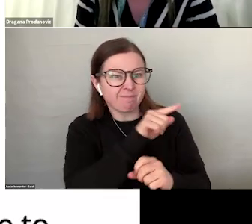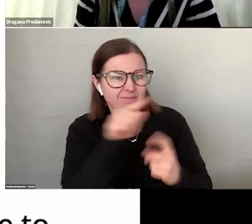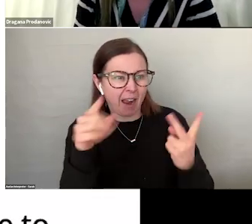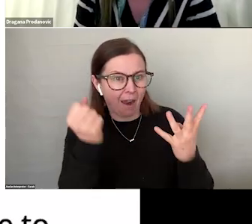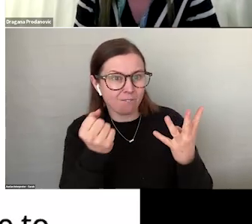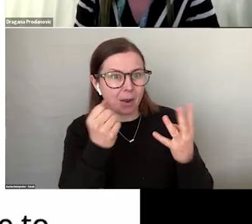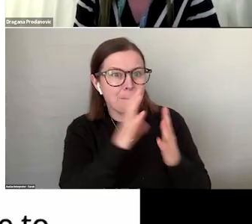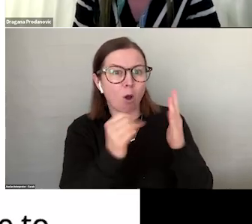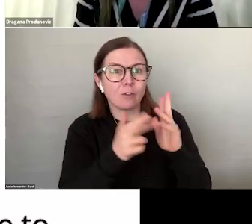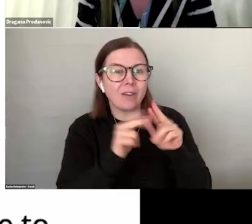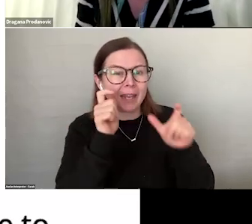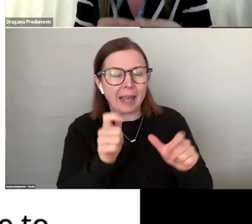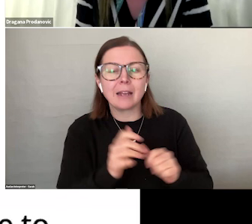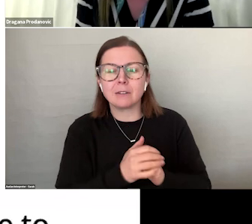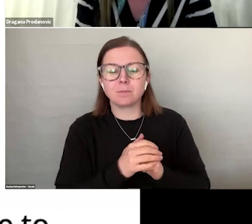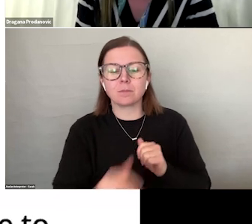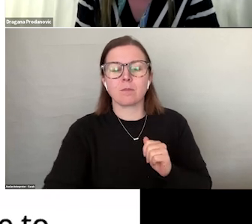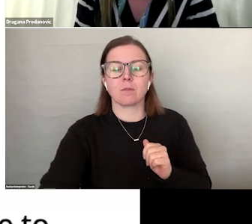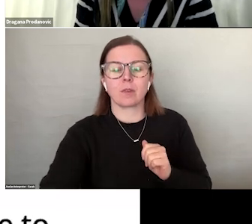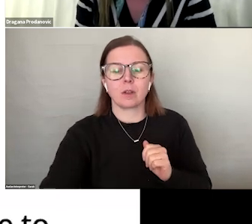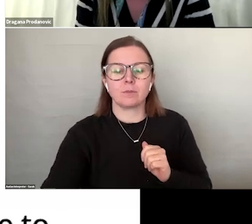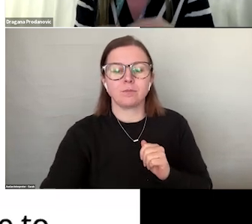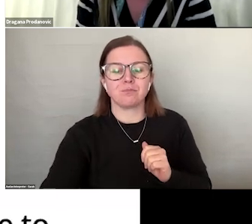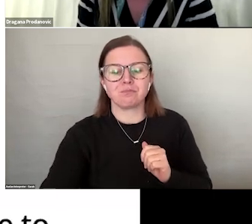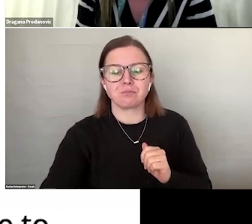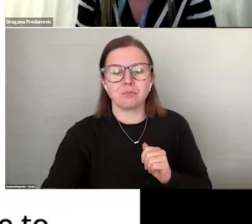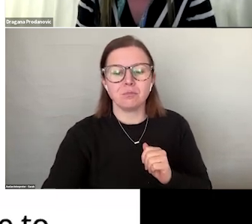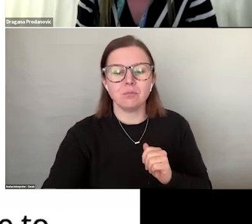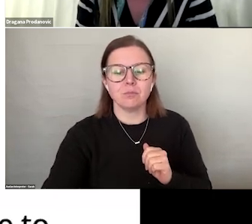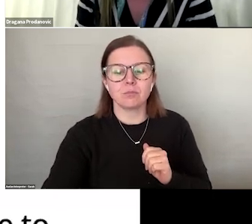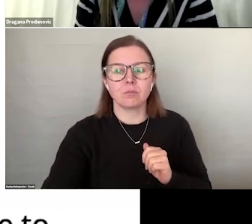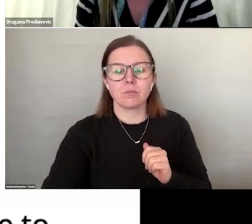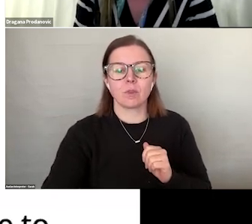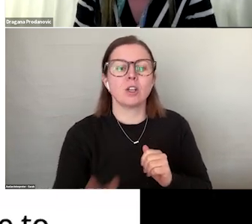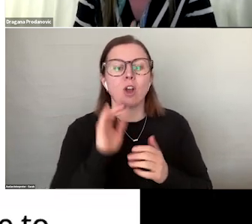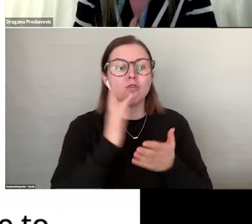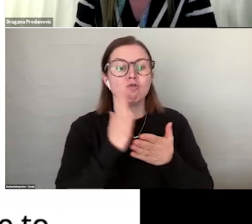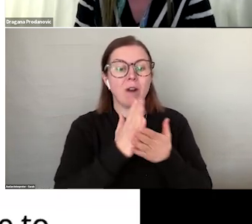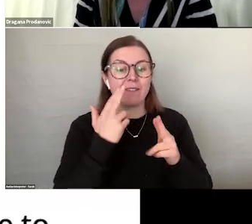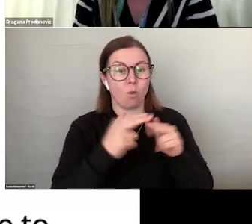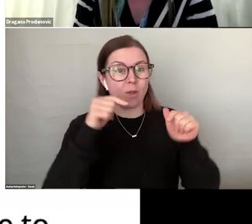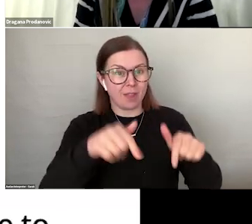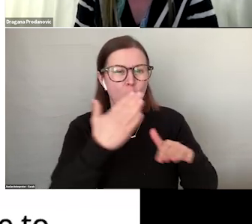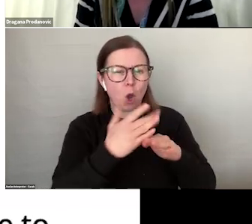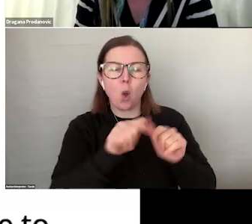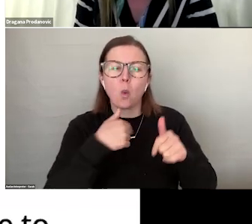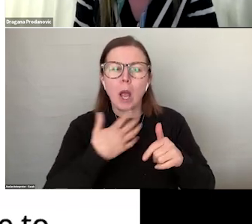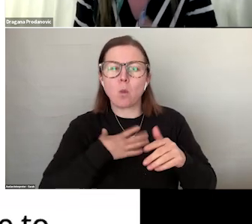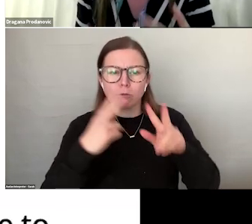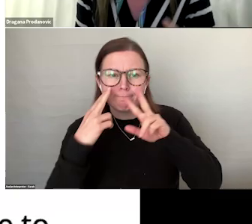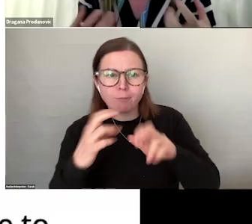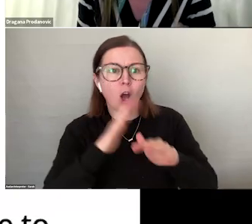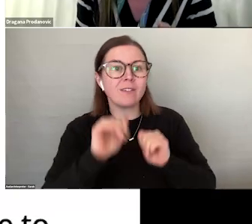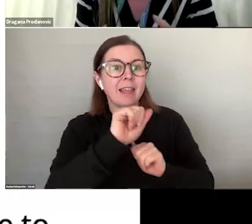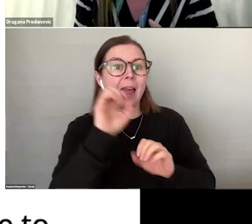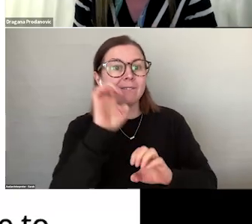didn't just want to look at descriptions of models of care. So for the purpose of this work, we really wanted to look at evaluations as well, meaning